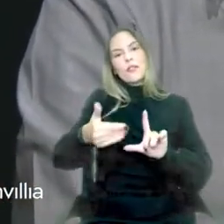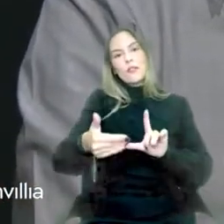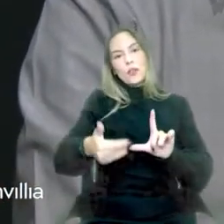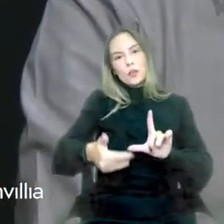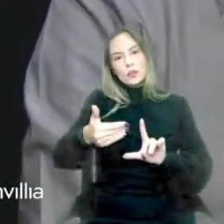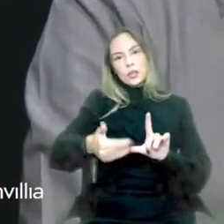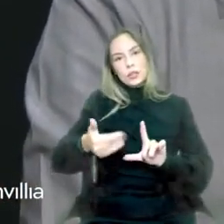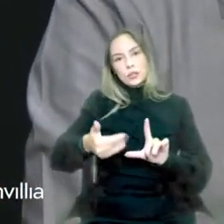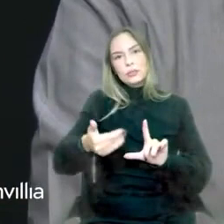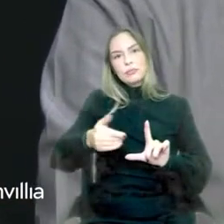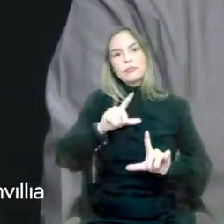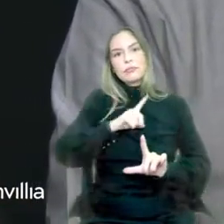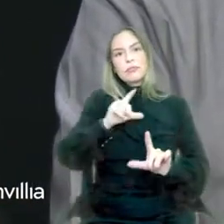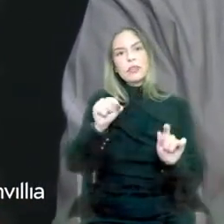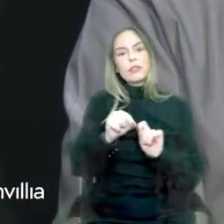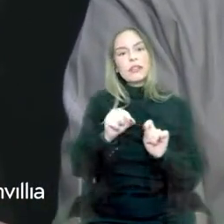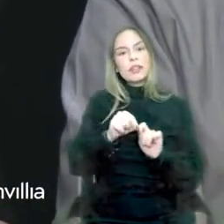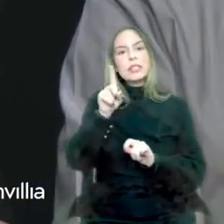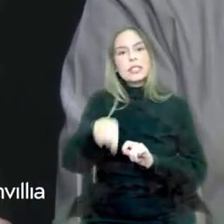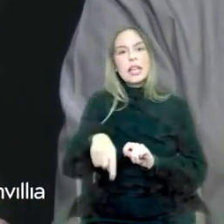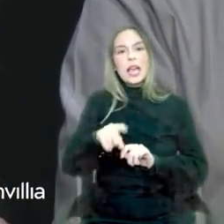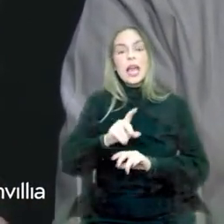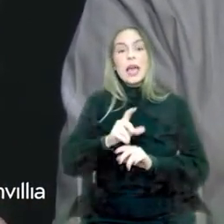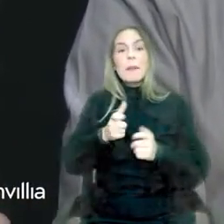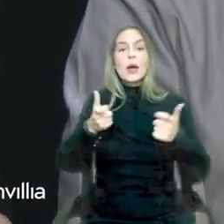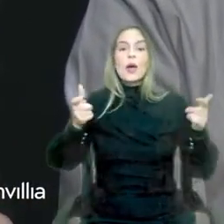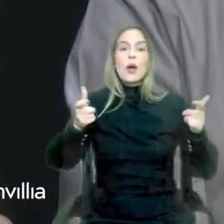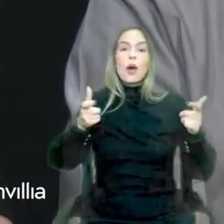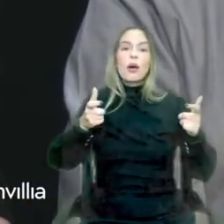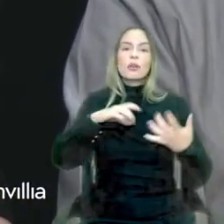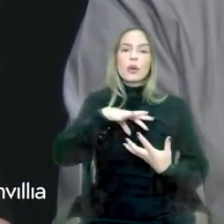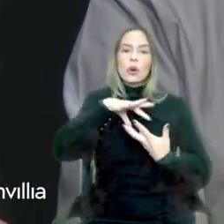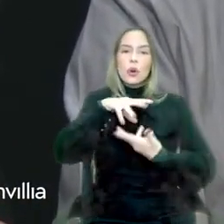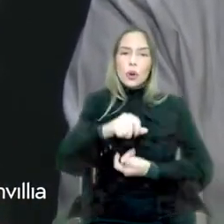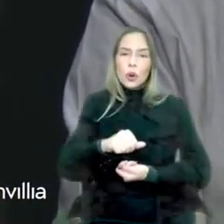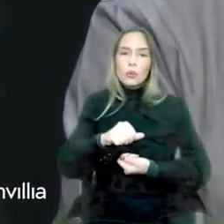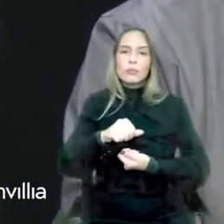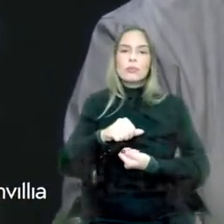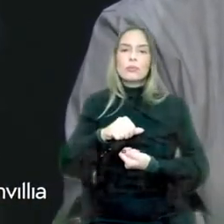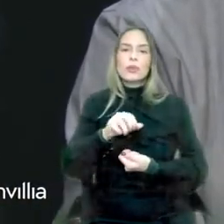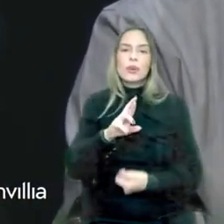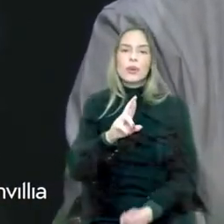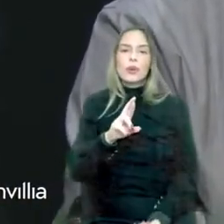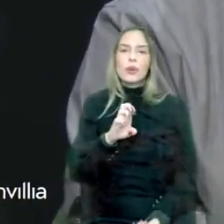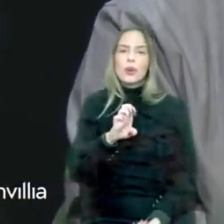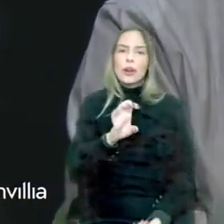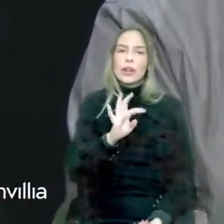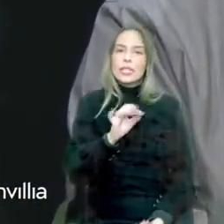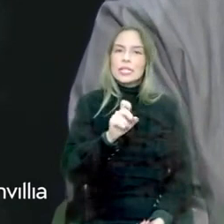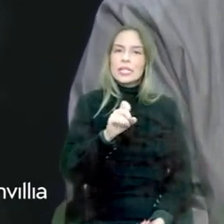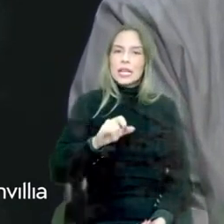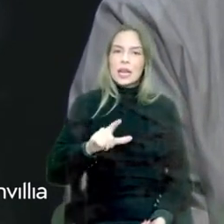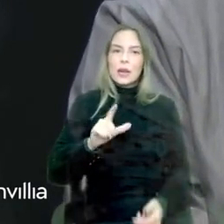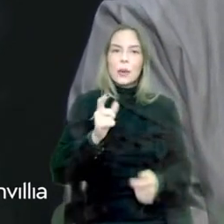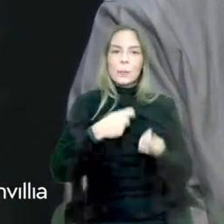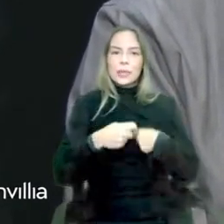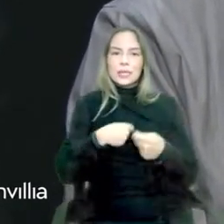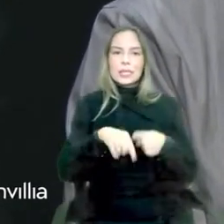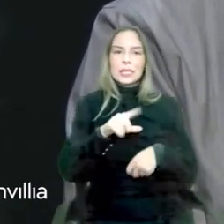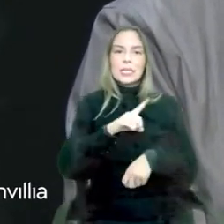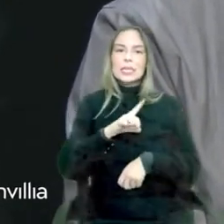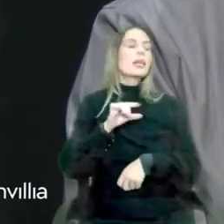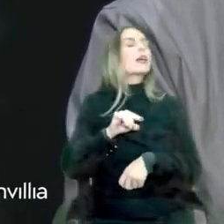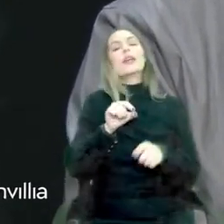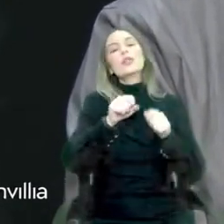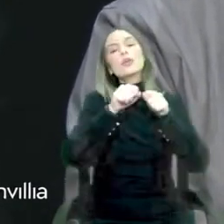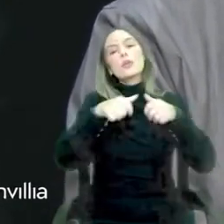large global retail business, right? They sell construction parts, supplies